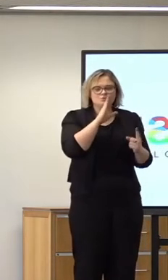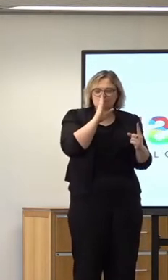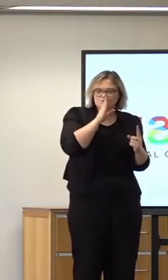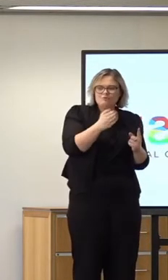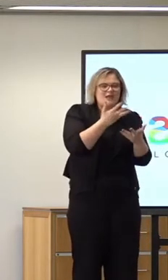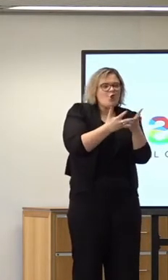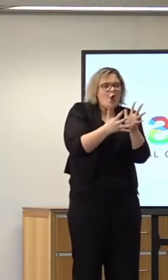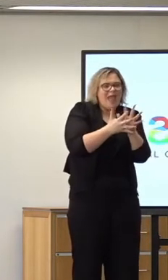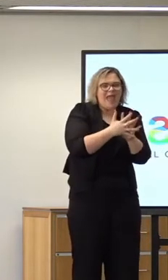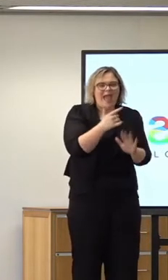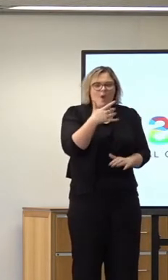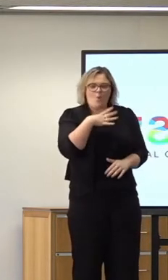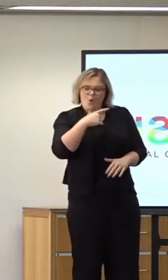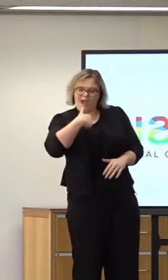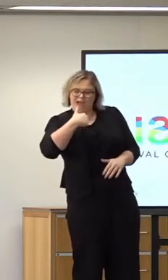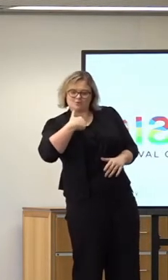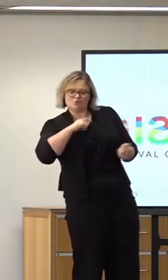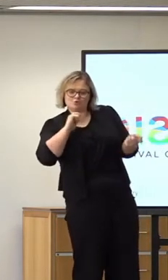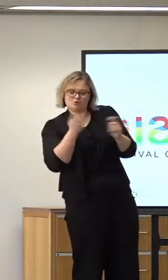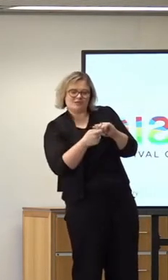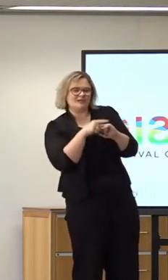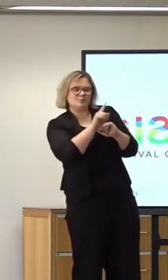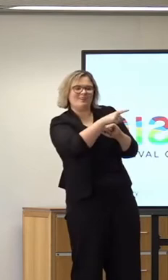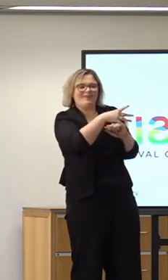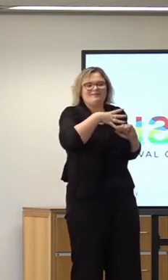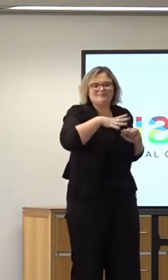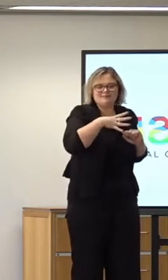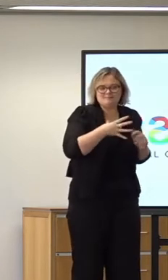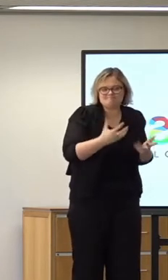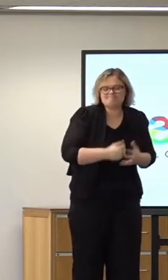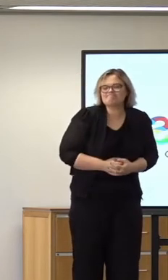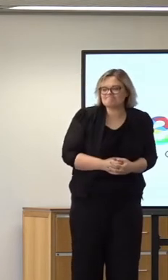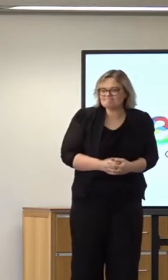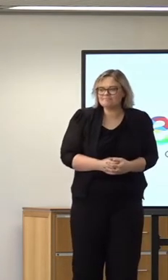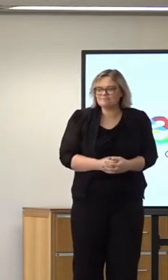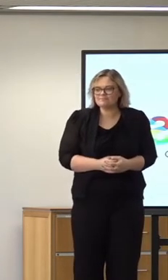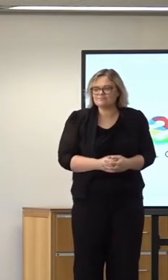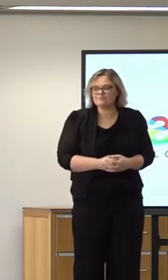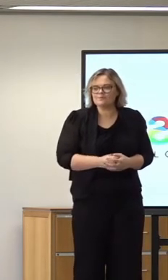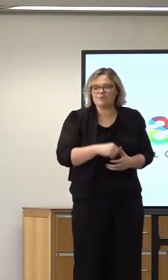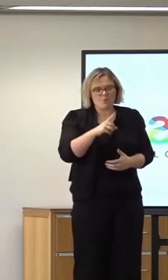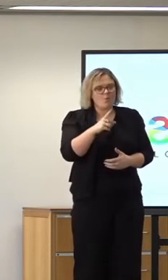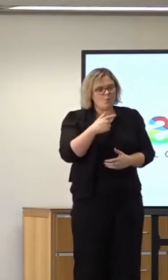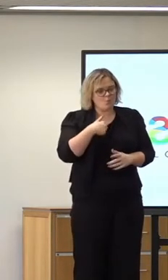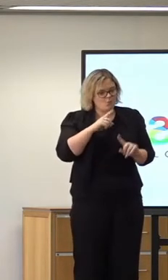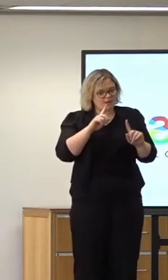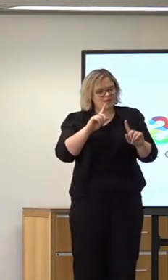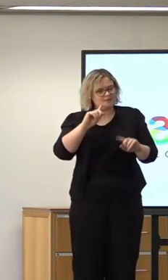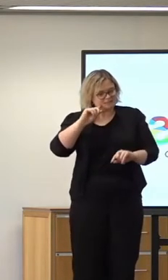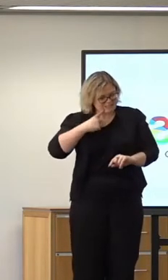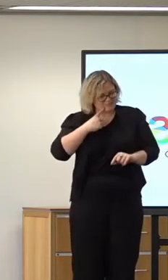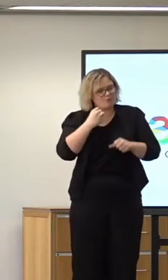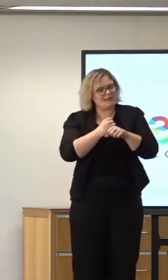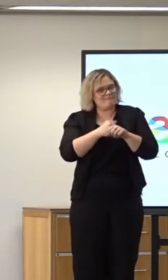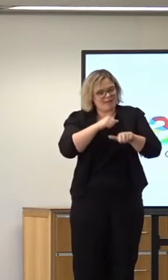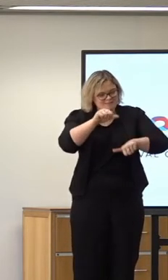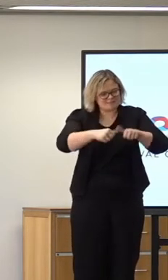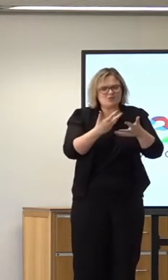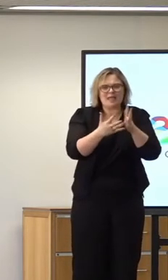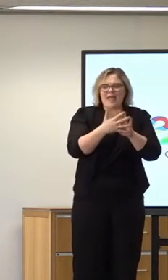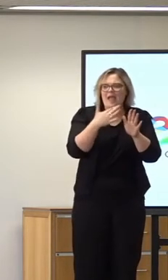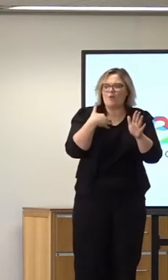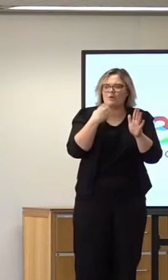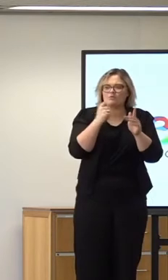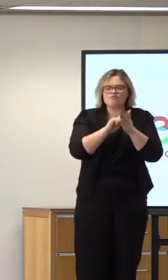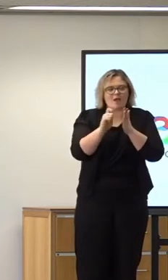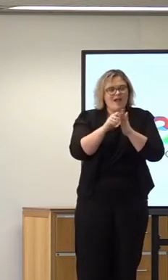want us to change, respond, react as well. So that's one thing we started with very purposefully, with programming and the types of